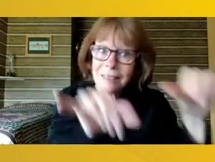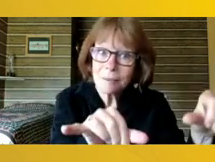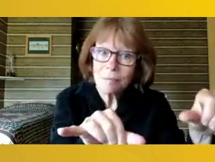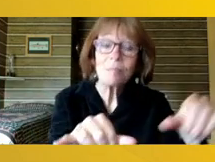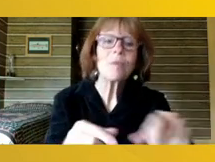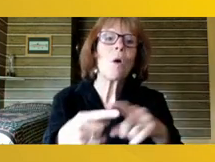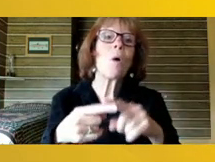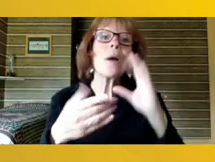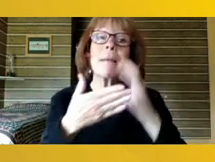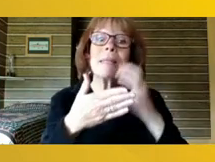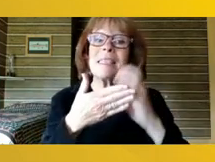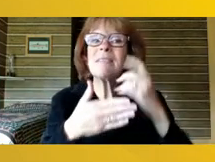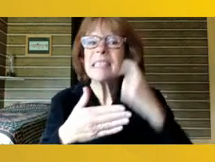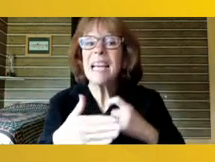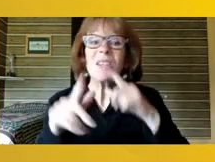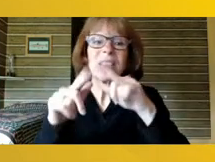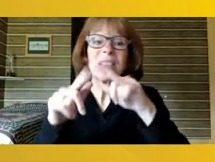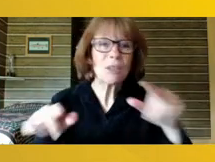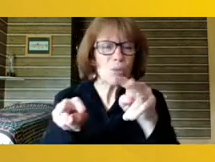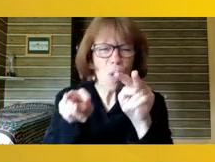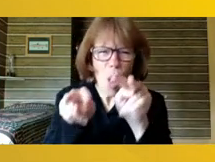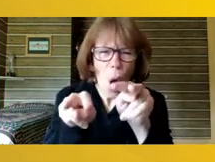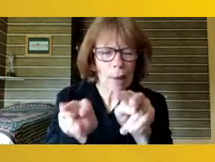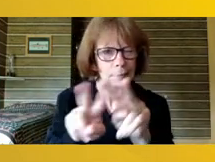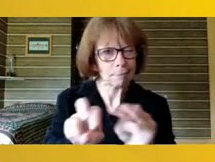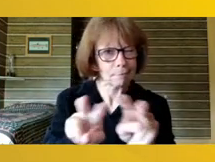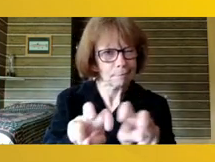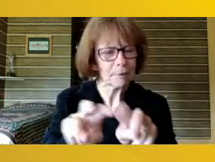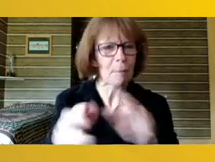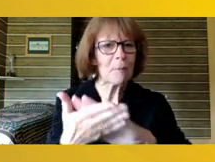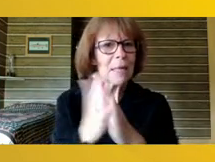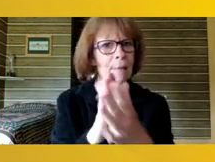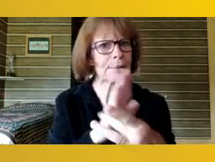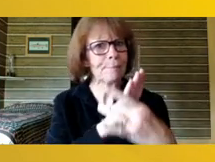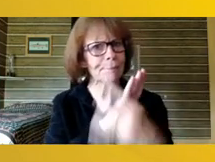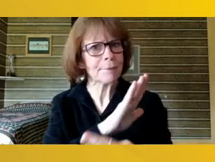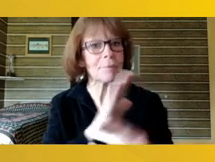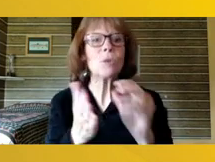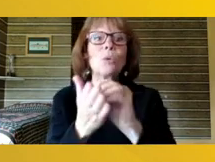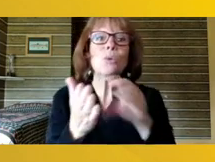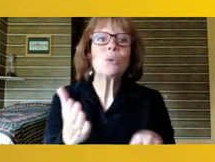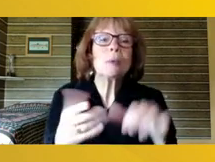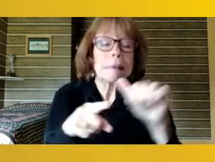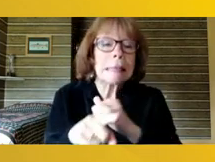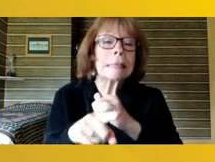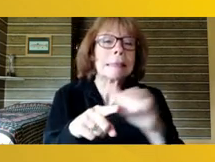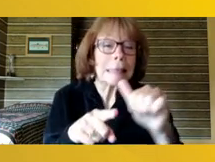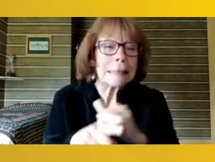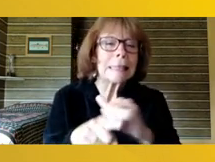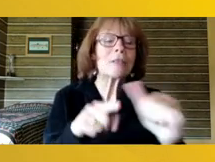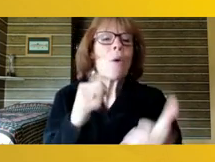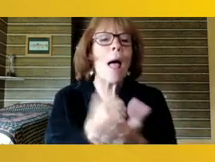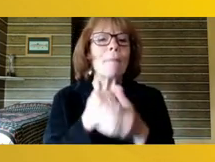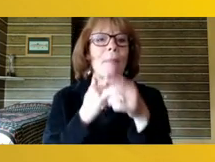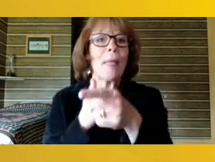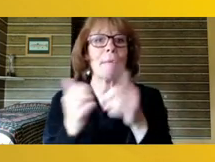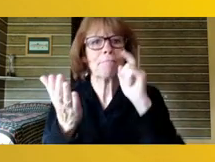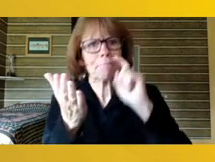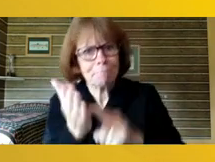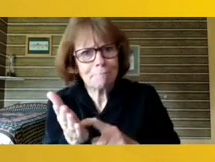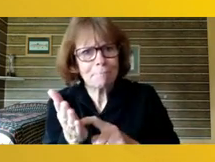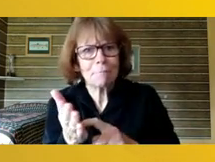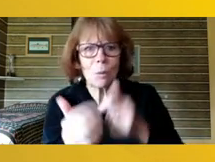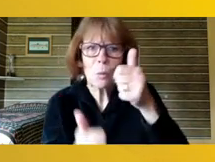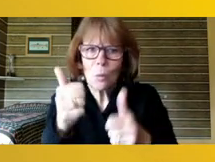of the same whale, is part of the work that students do in the unit to sort whale observational data. And this work is also